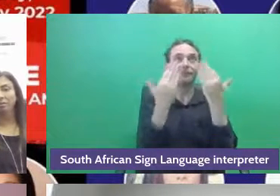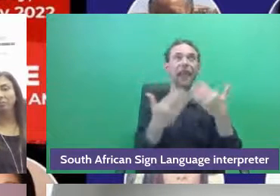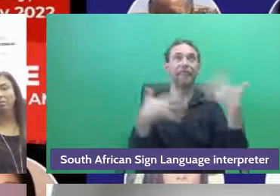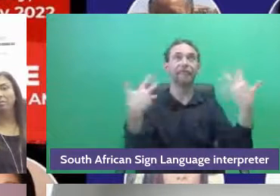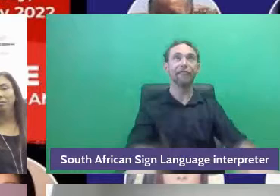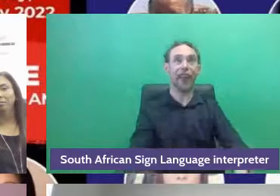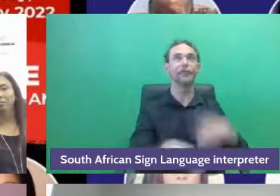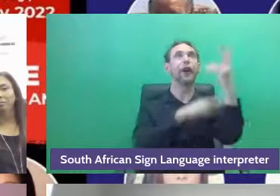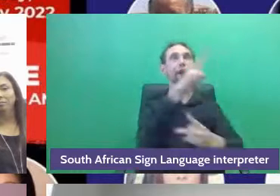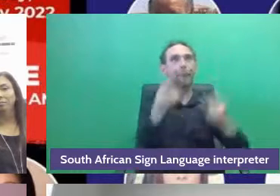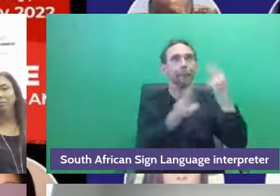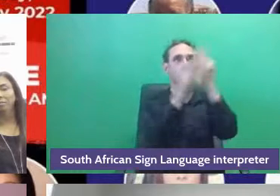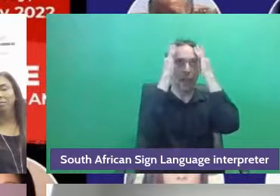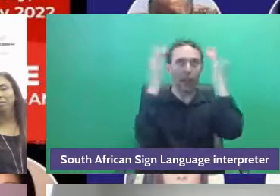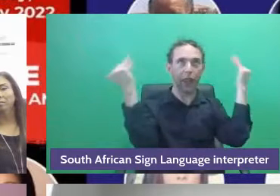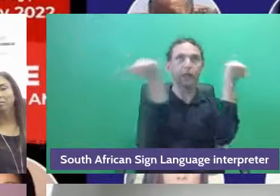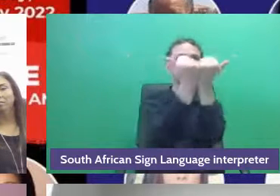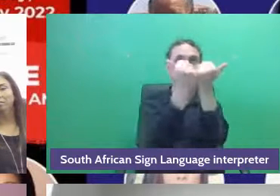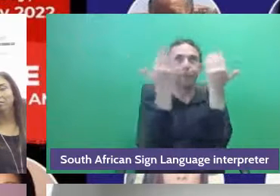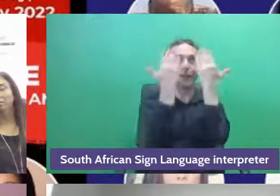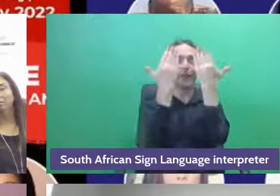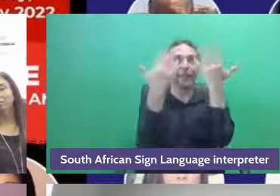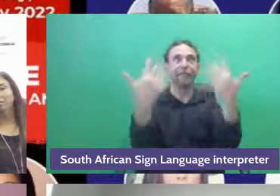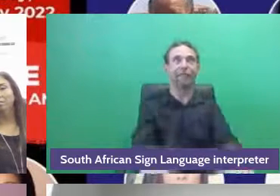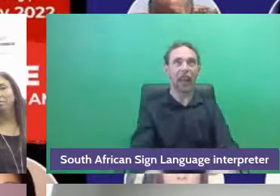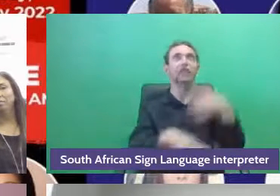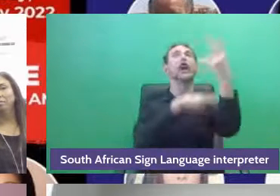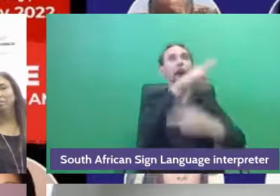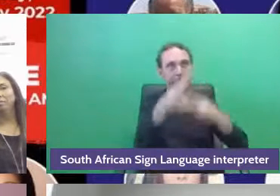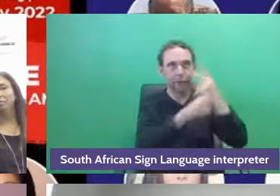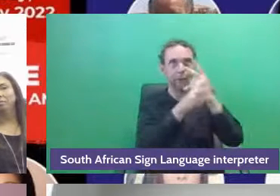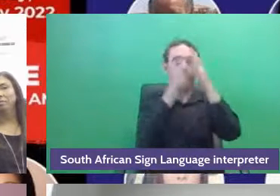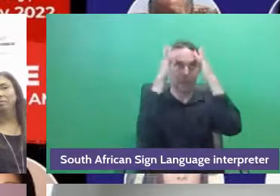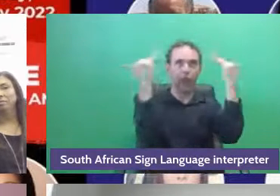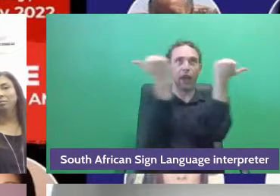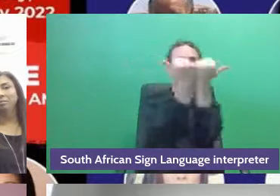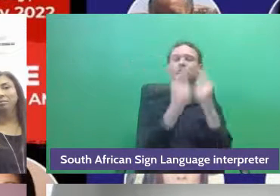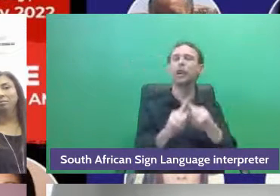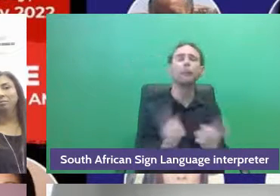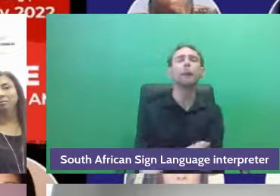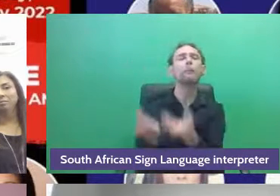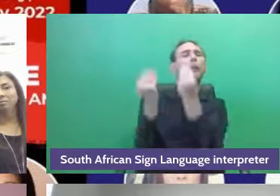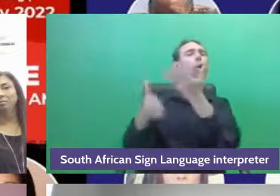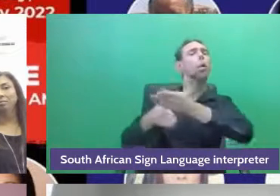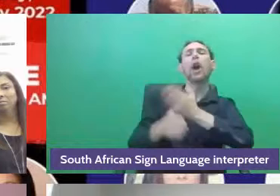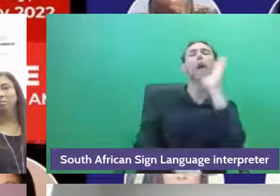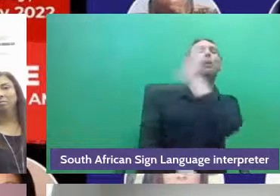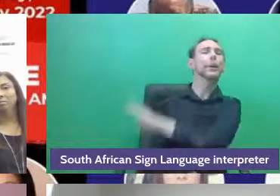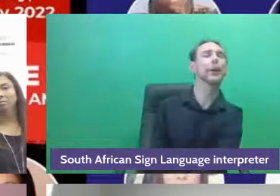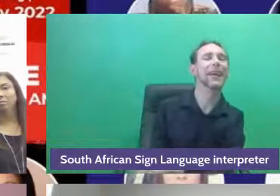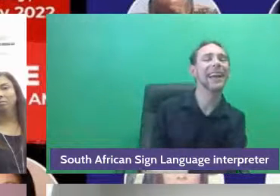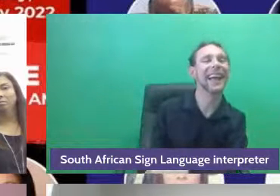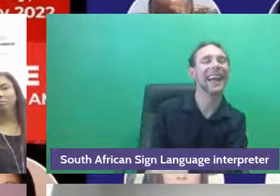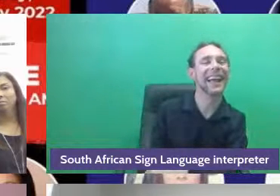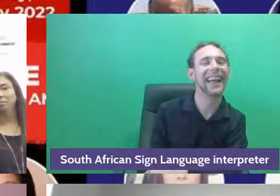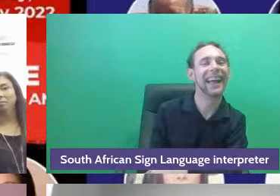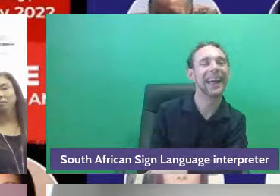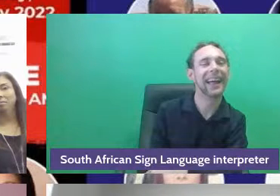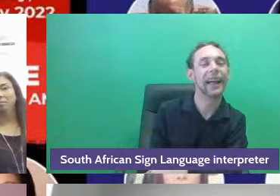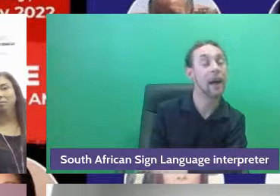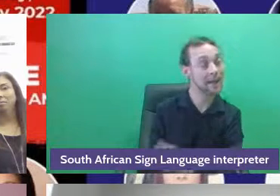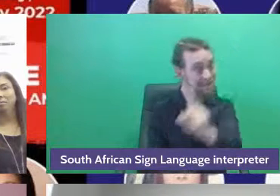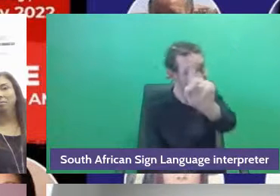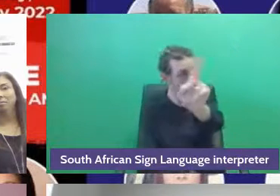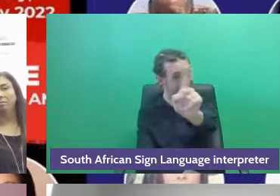And then when we look at job advertisements, they would be telling us that as a person with disability,